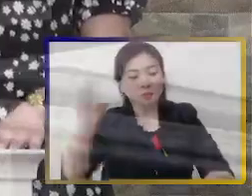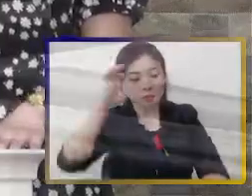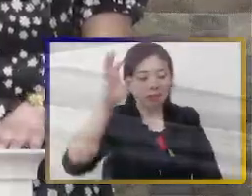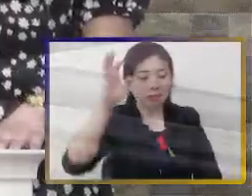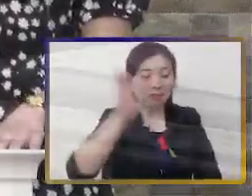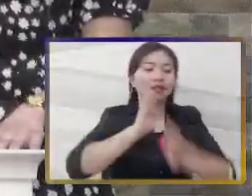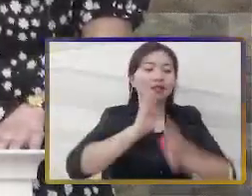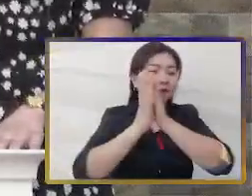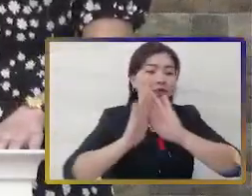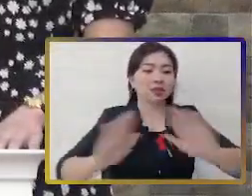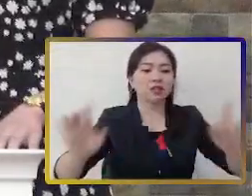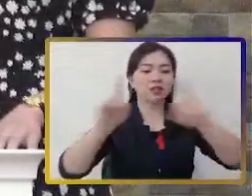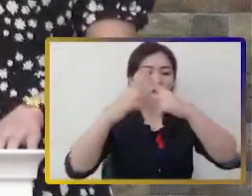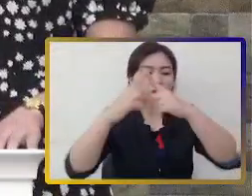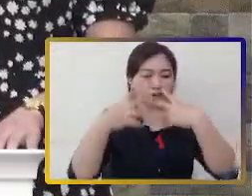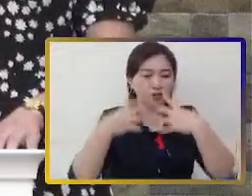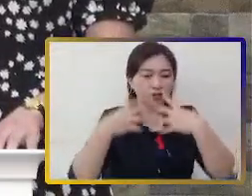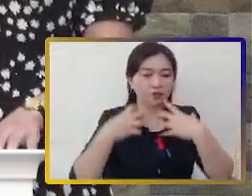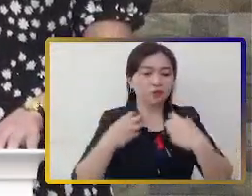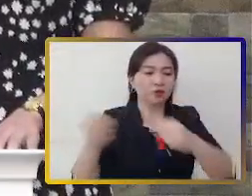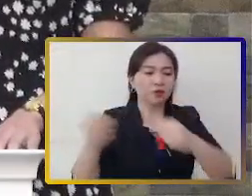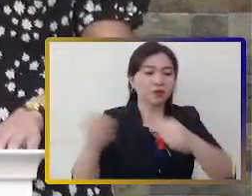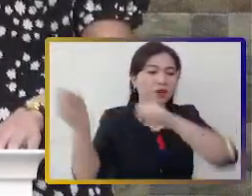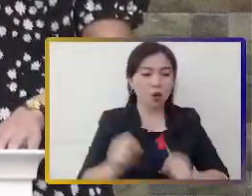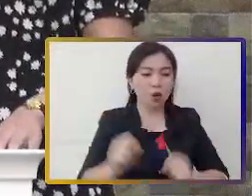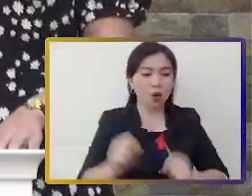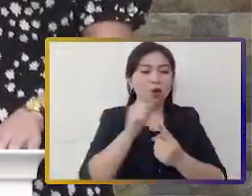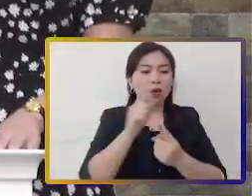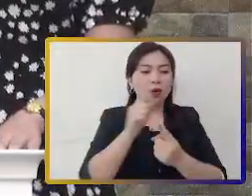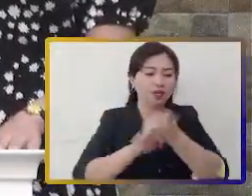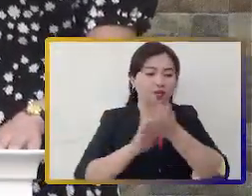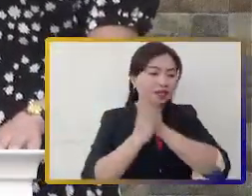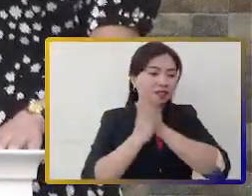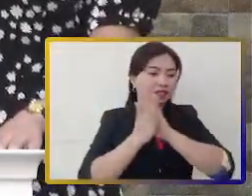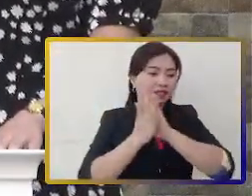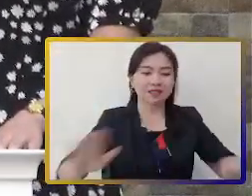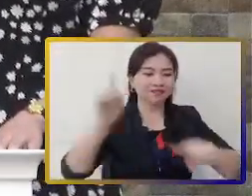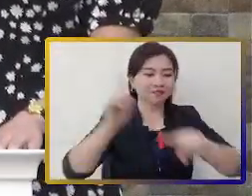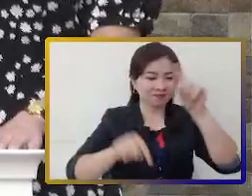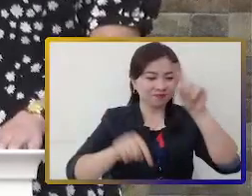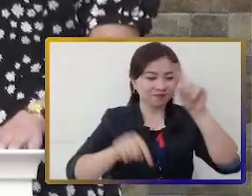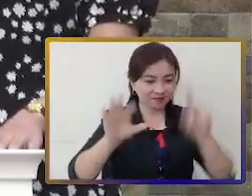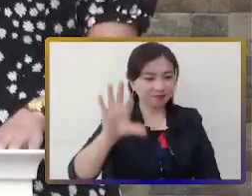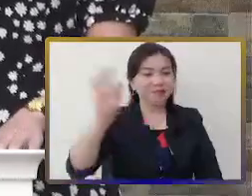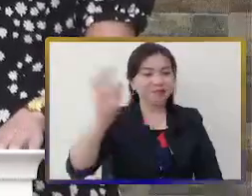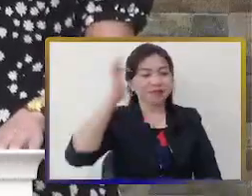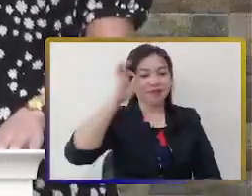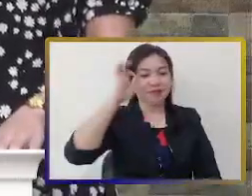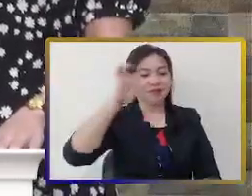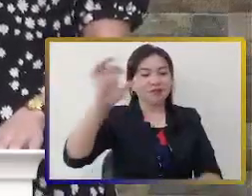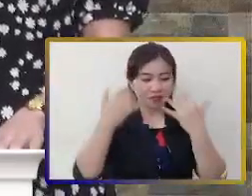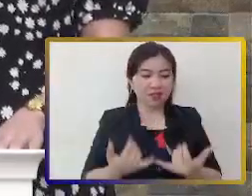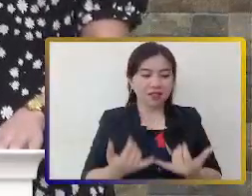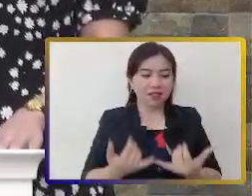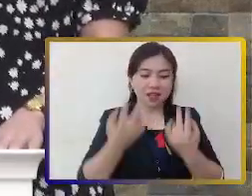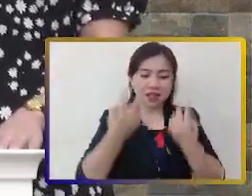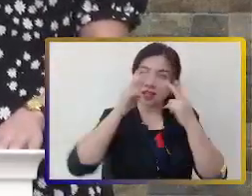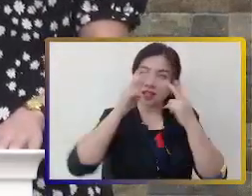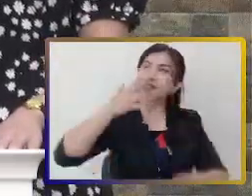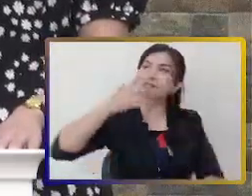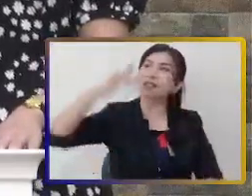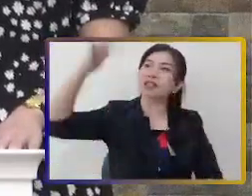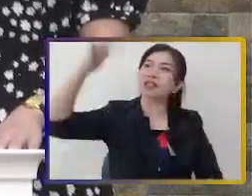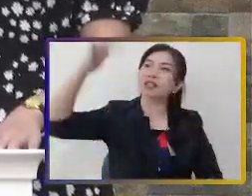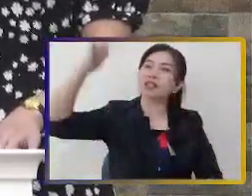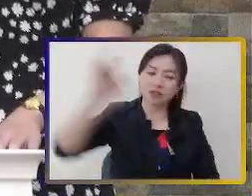skies. He speaks peace to the raging storm when peace could not be found. He already